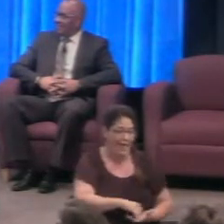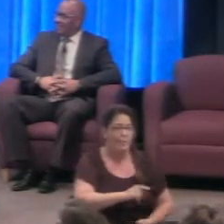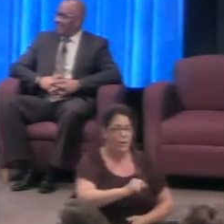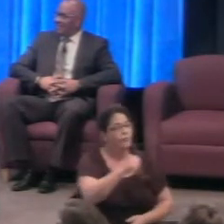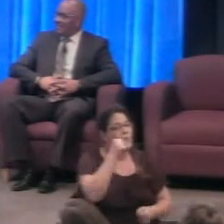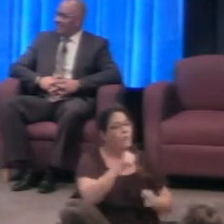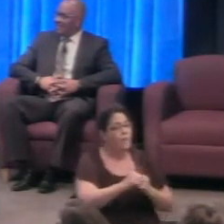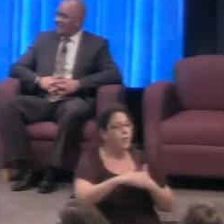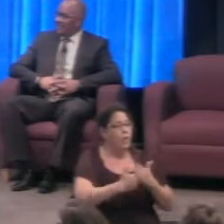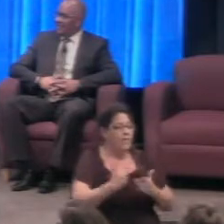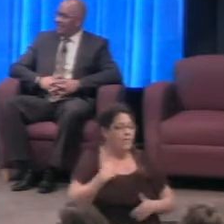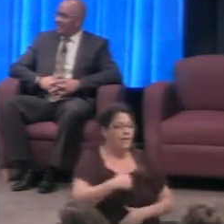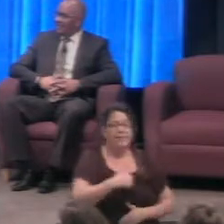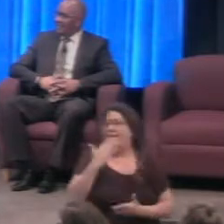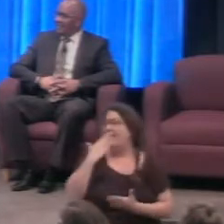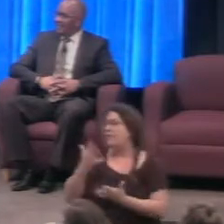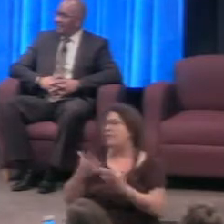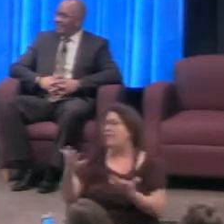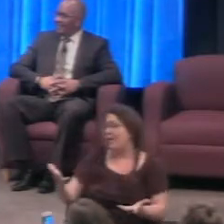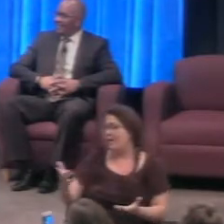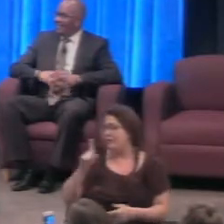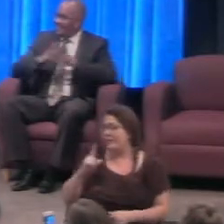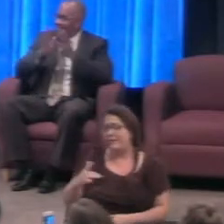remember all of us. Thank you so much. Thank you.